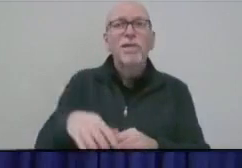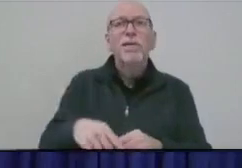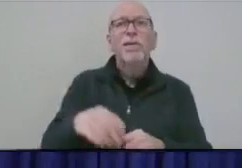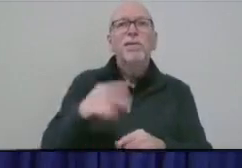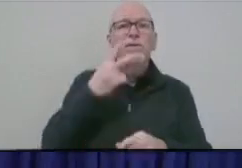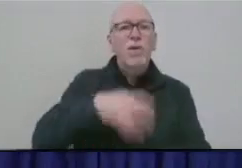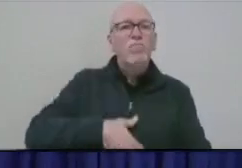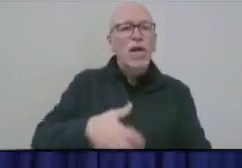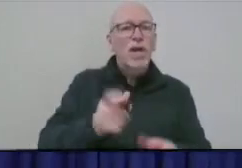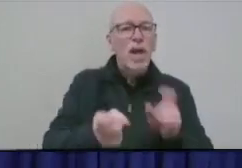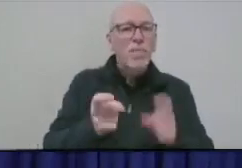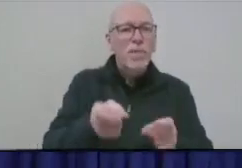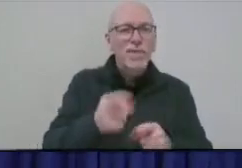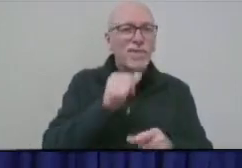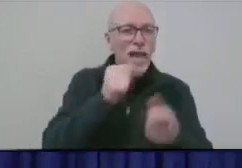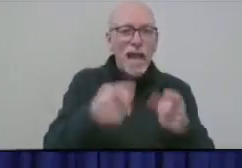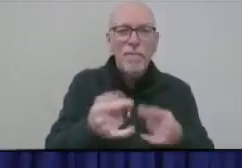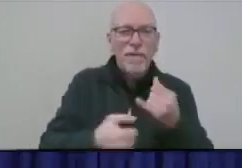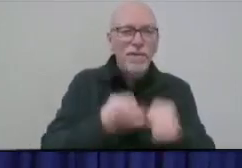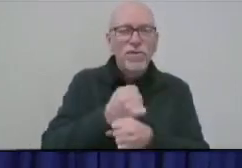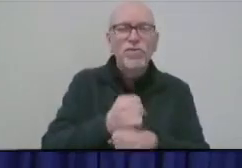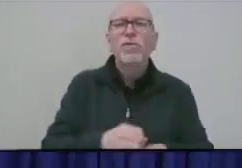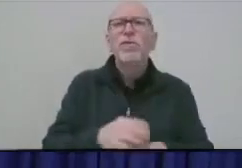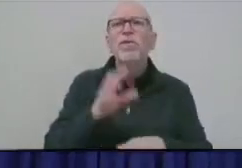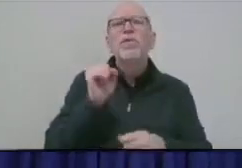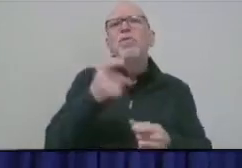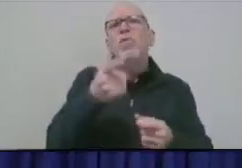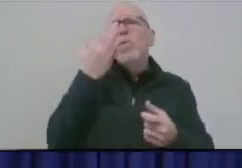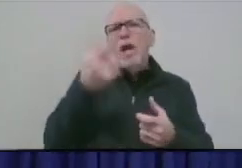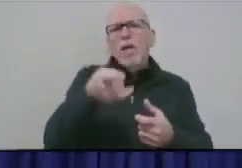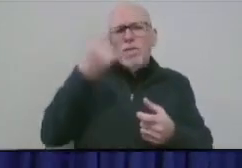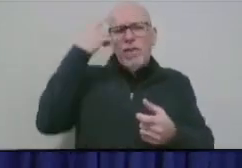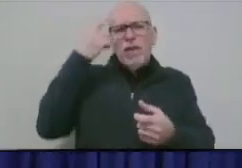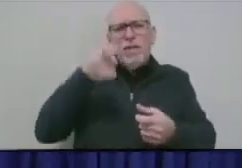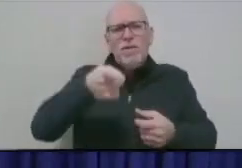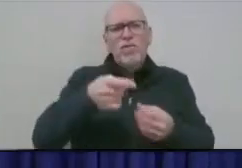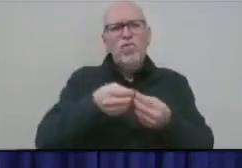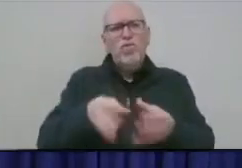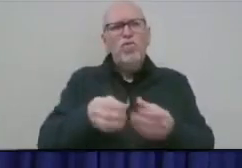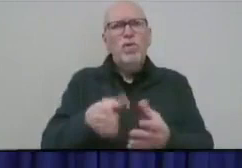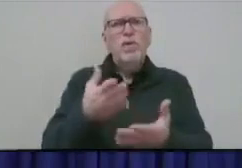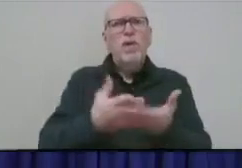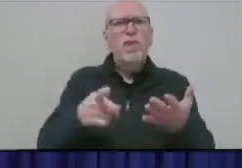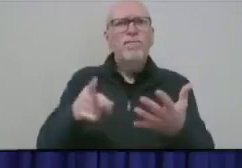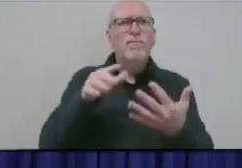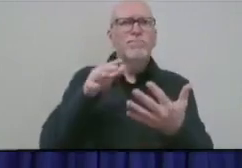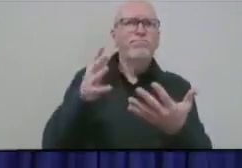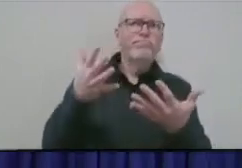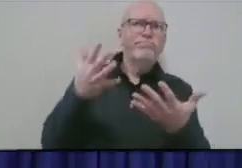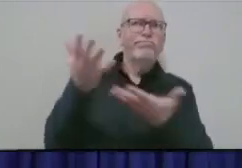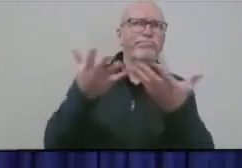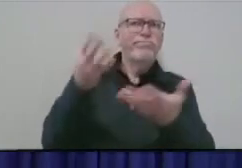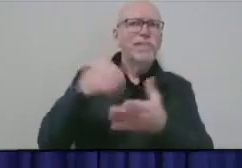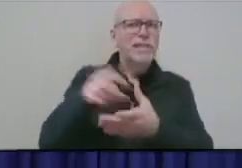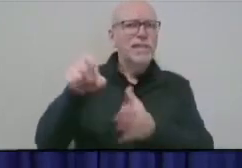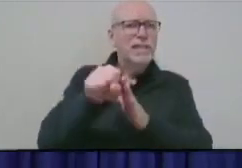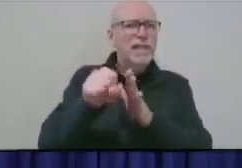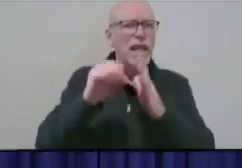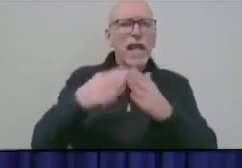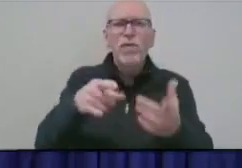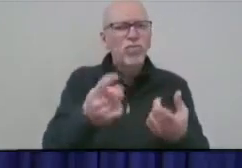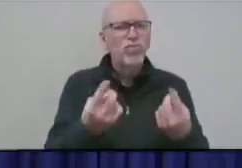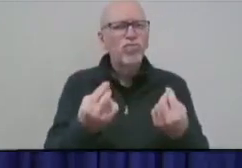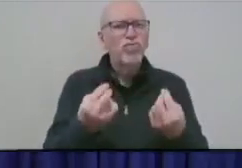pregnancy accommodations isn't happening this year. So why do you think you're losing so many of these battles in the State House this year, and what are you doing